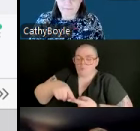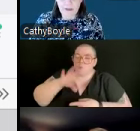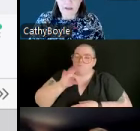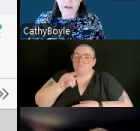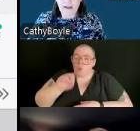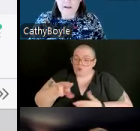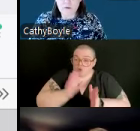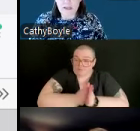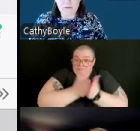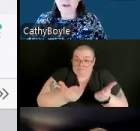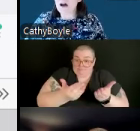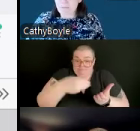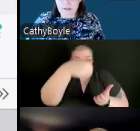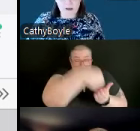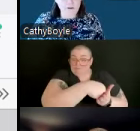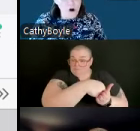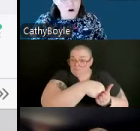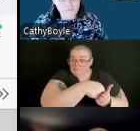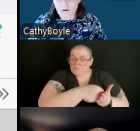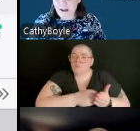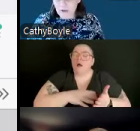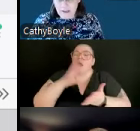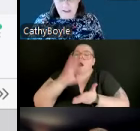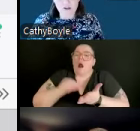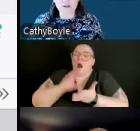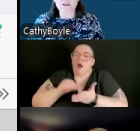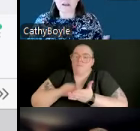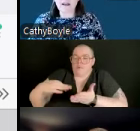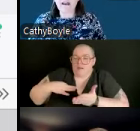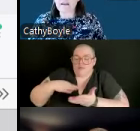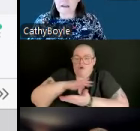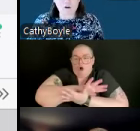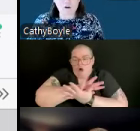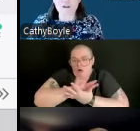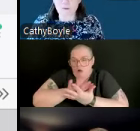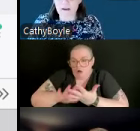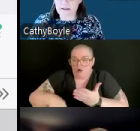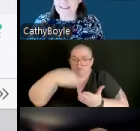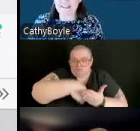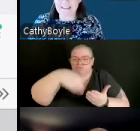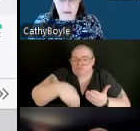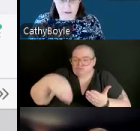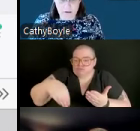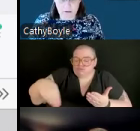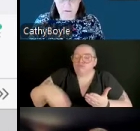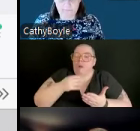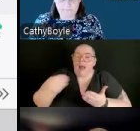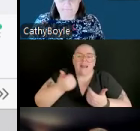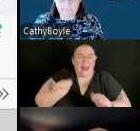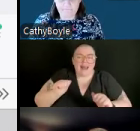folder, and you keep copies of all of your applications and any correspondence in there.